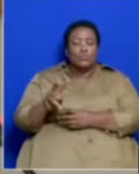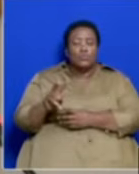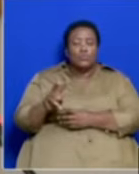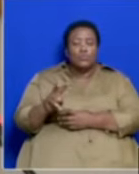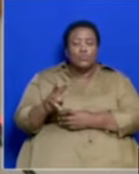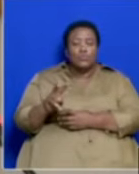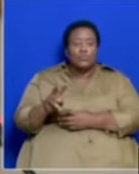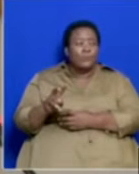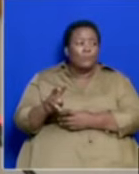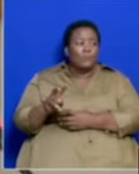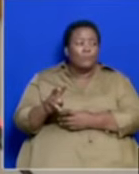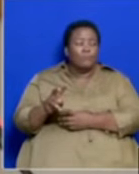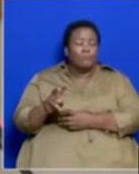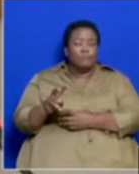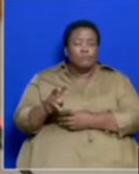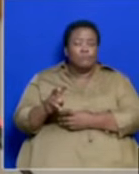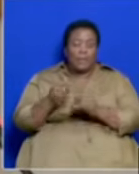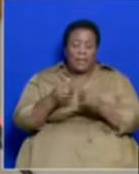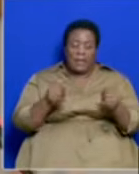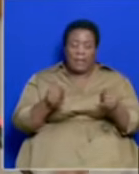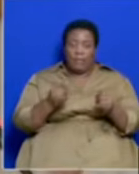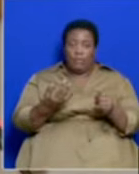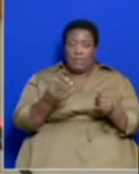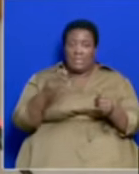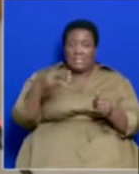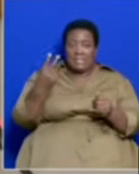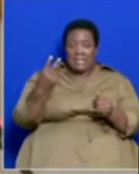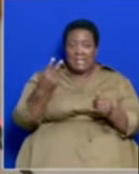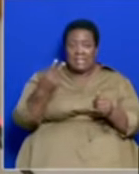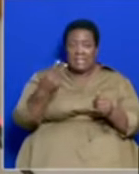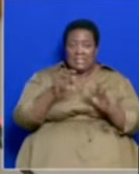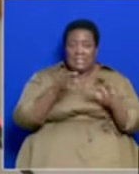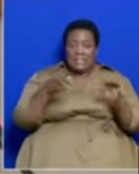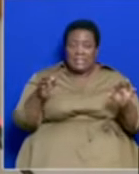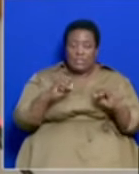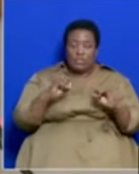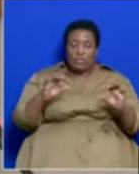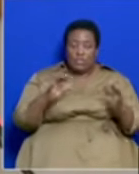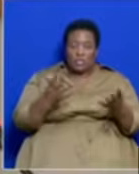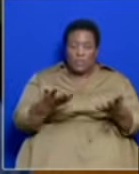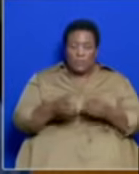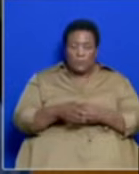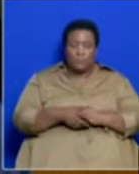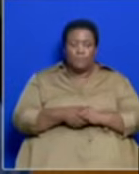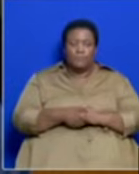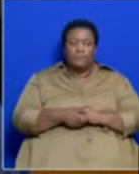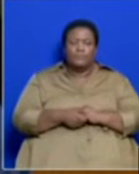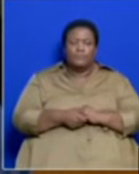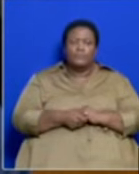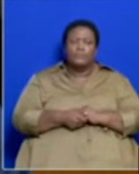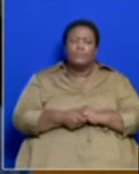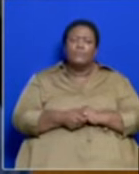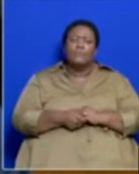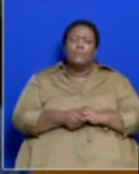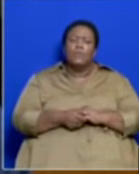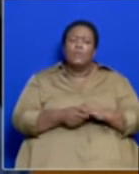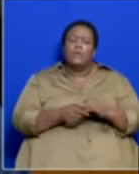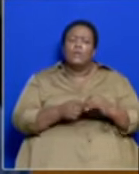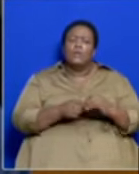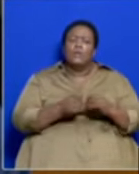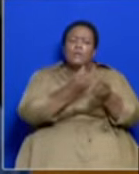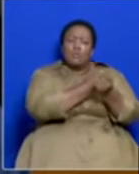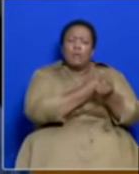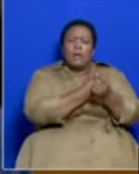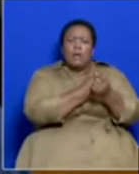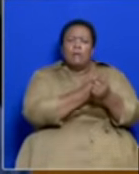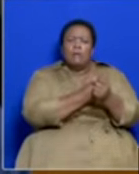line 3, second sentence starts regarding this load. Allegedly, the load was meant to be in Congo, but had been stolen and